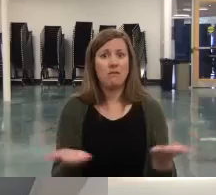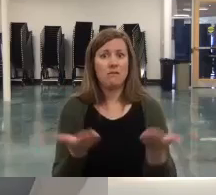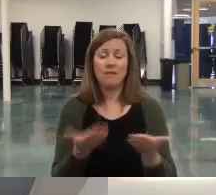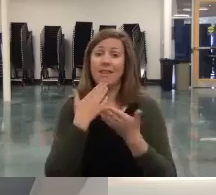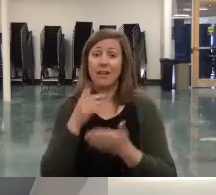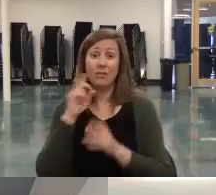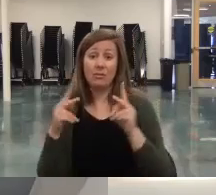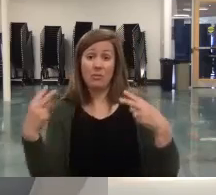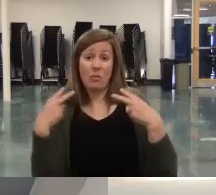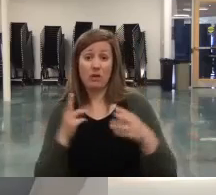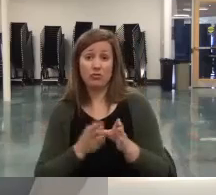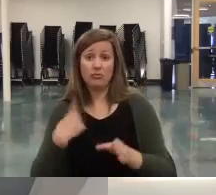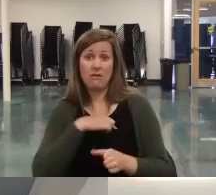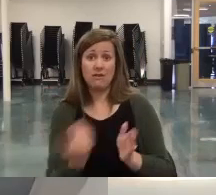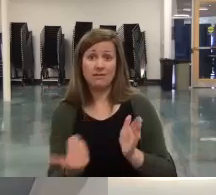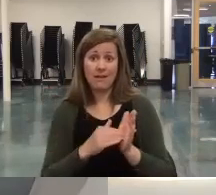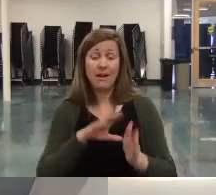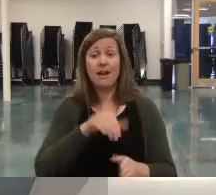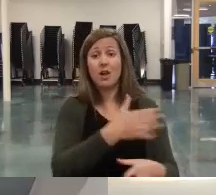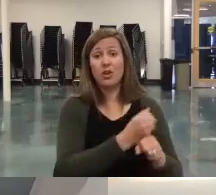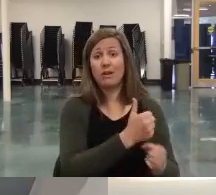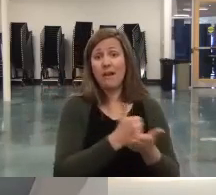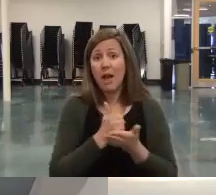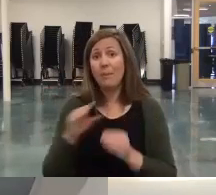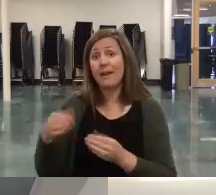our viewers, for joining us again on another Get Help, Give Help